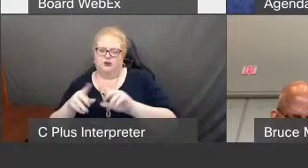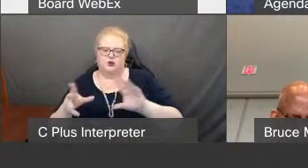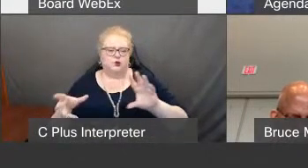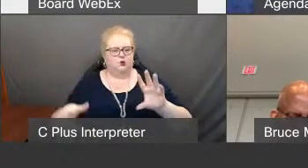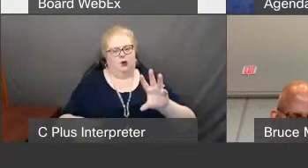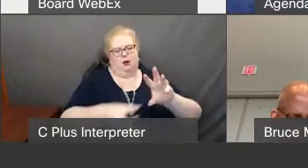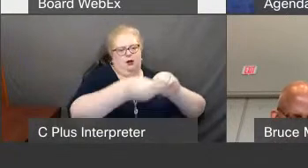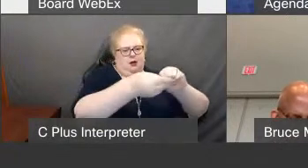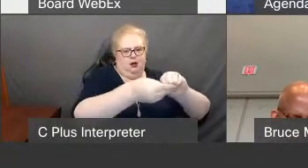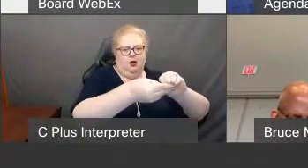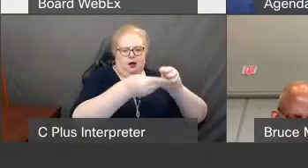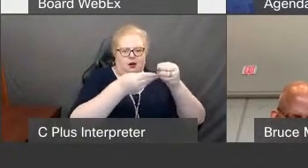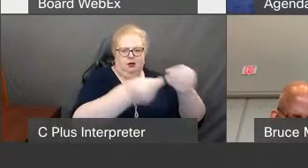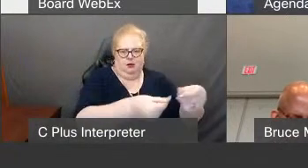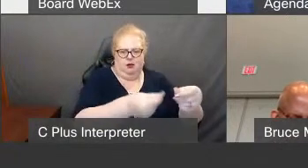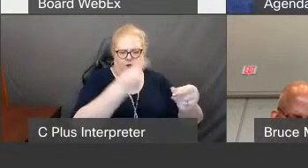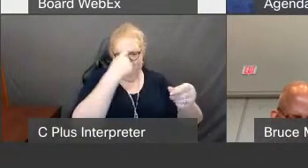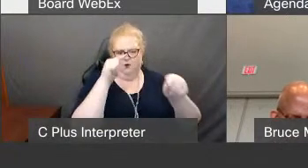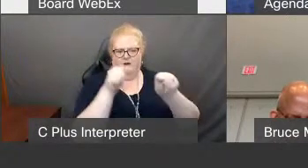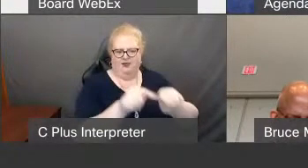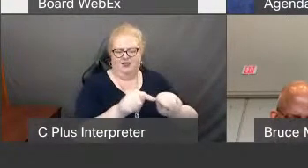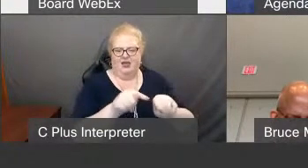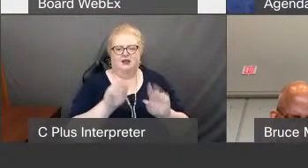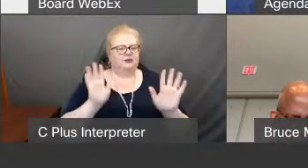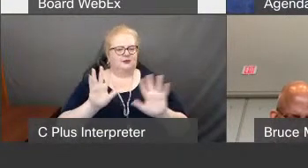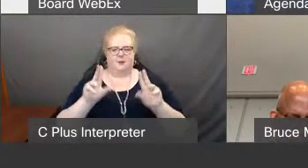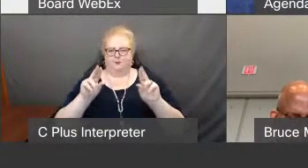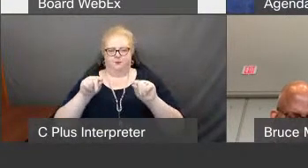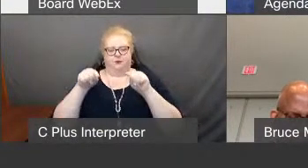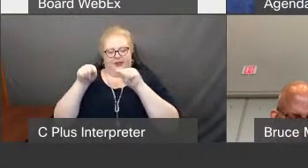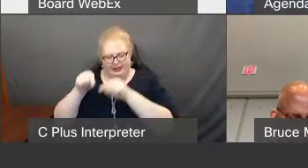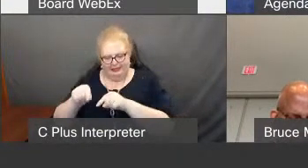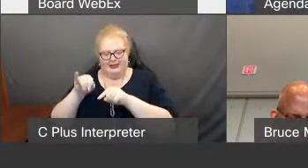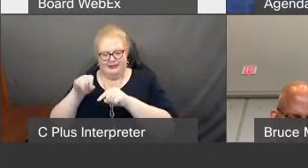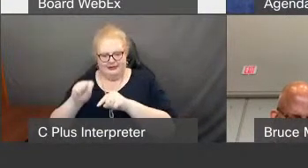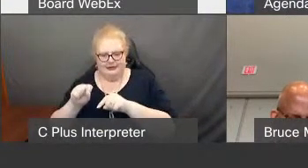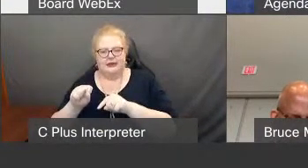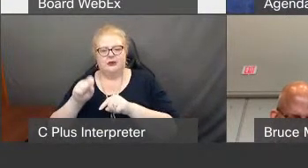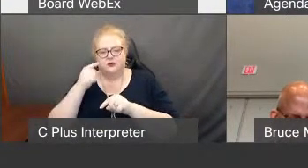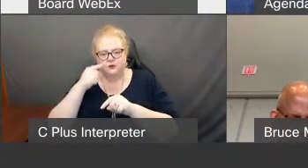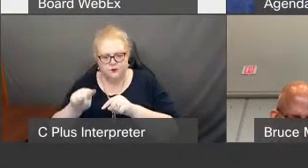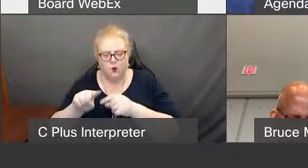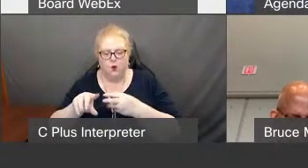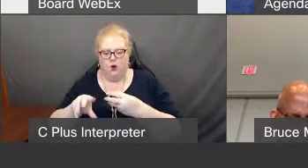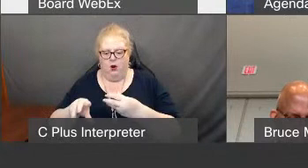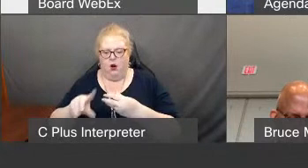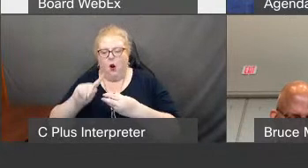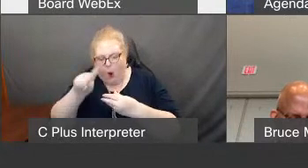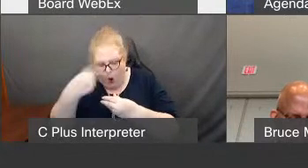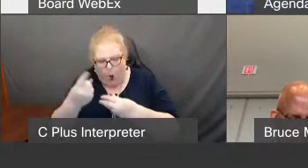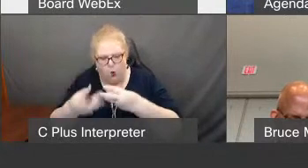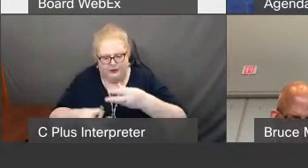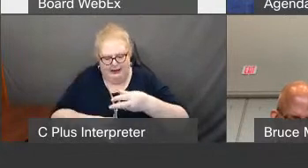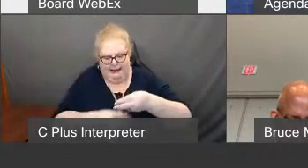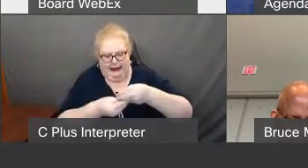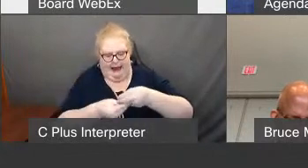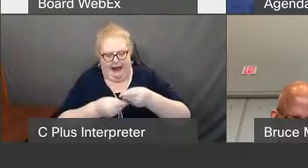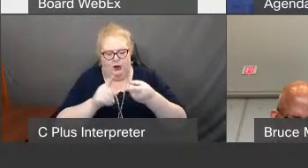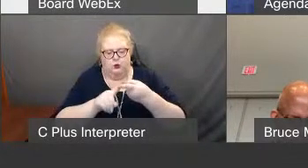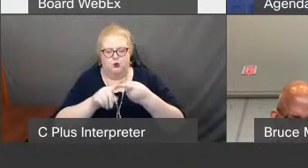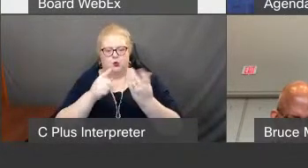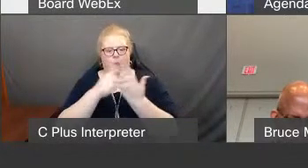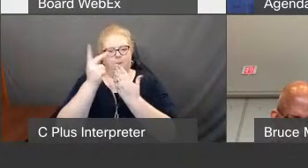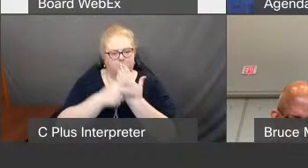we cannot. This truly is used to supplement or add to various programs that are